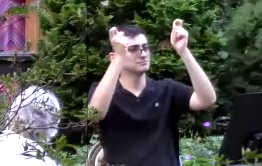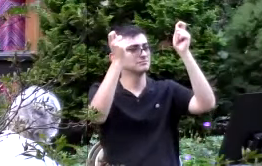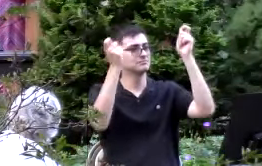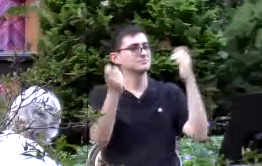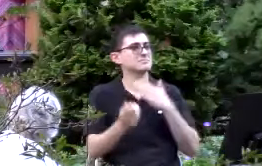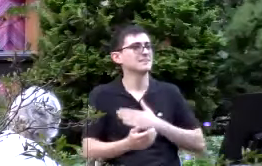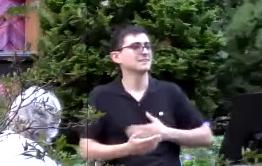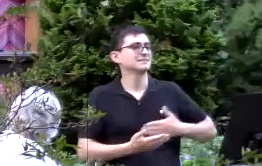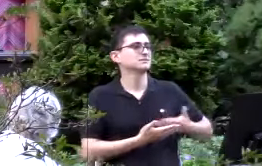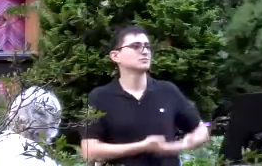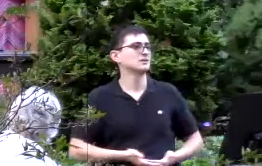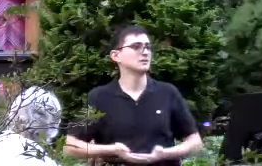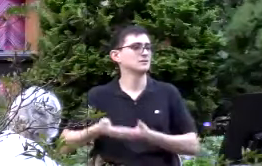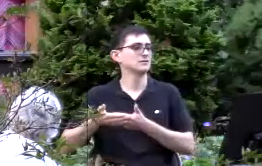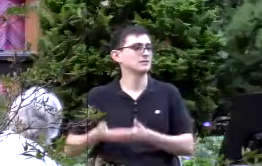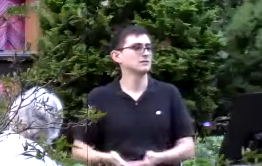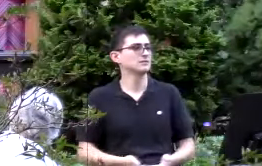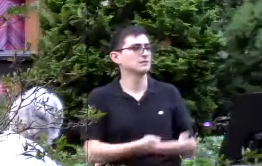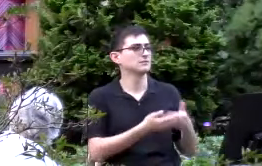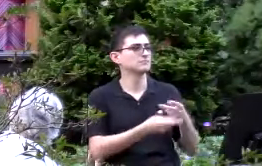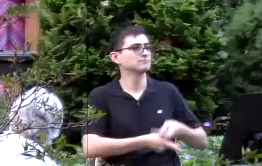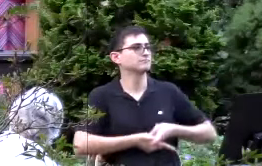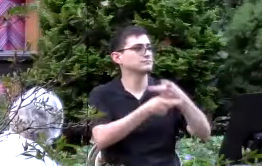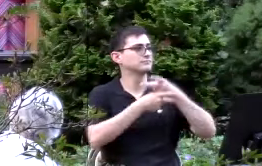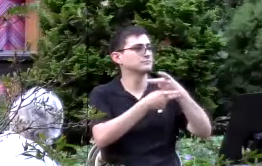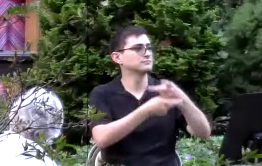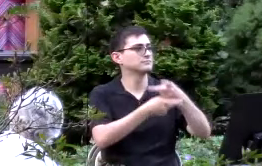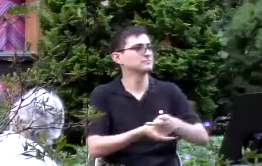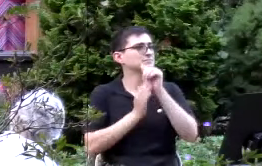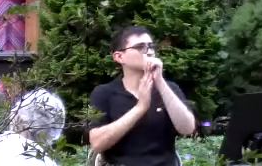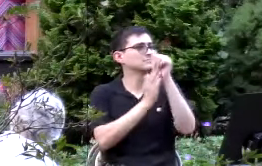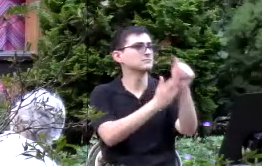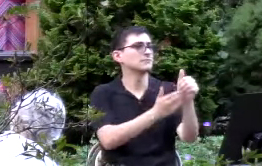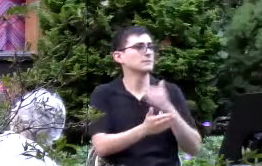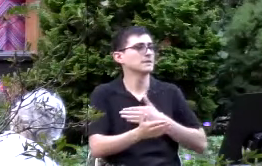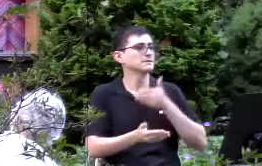Rock me in your arms and guide my steps.